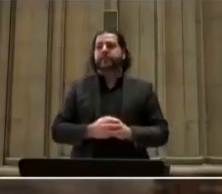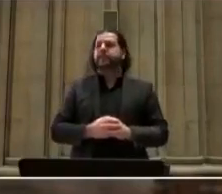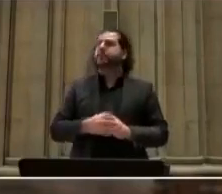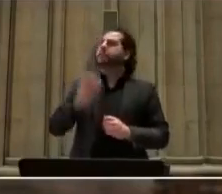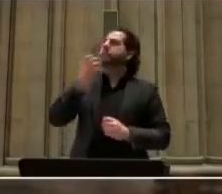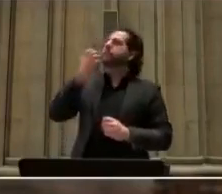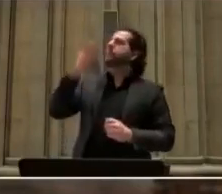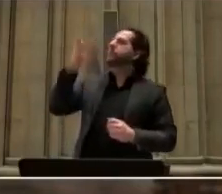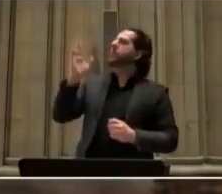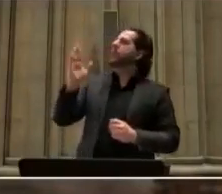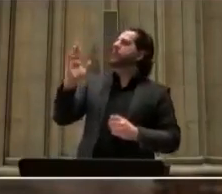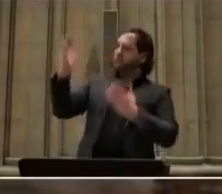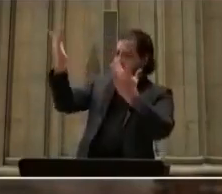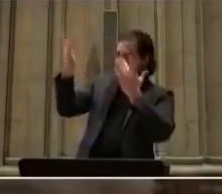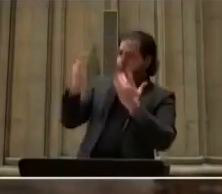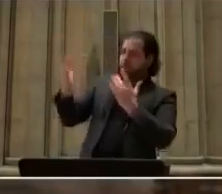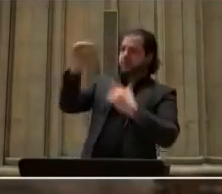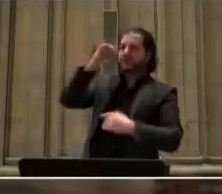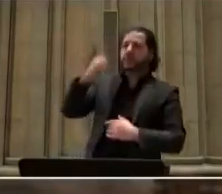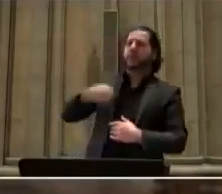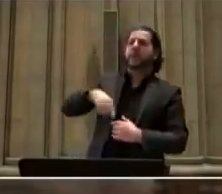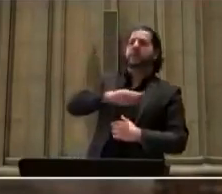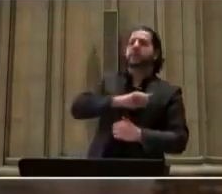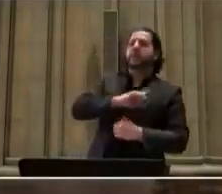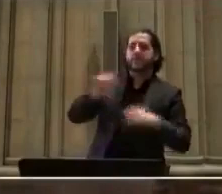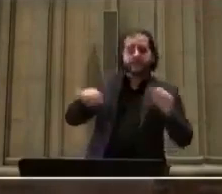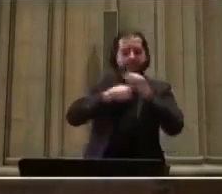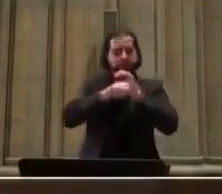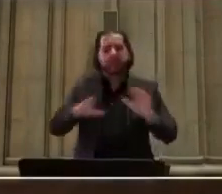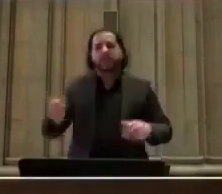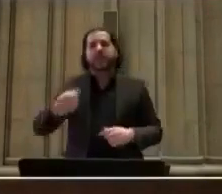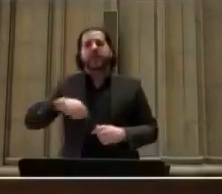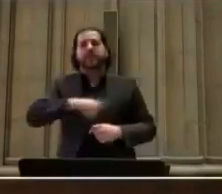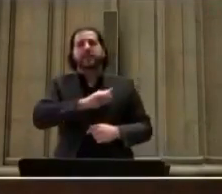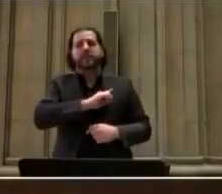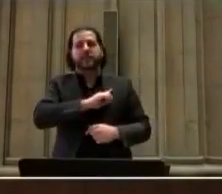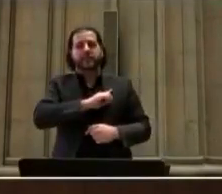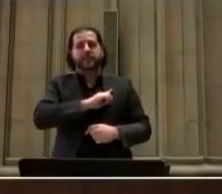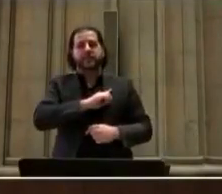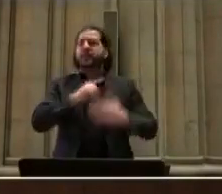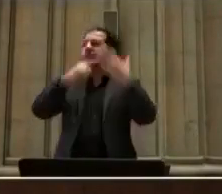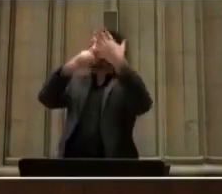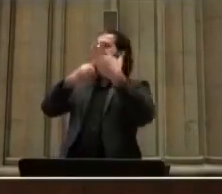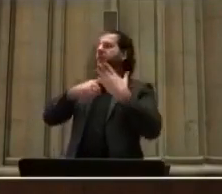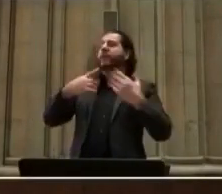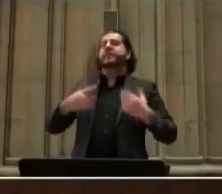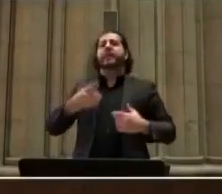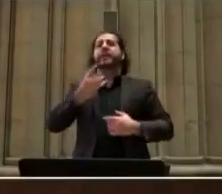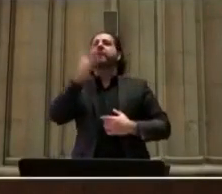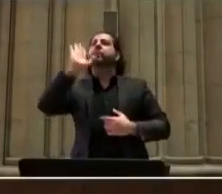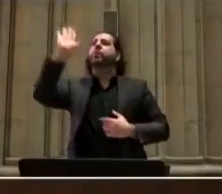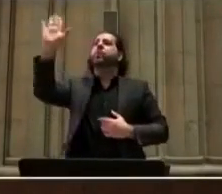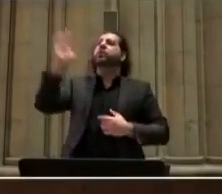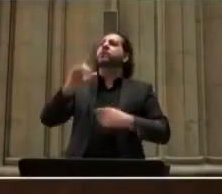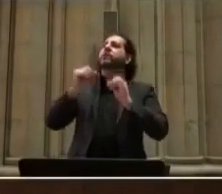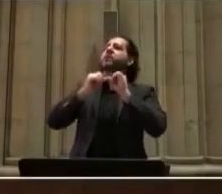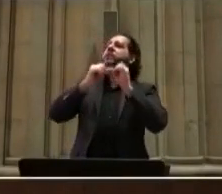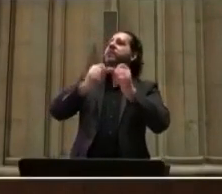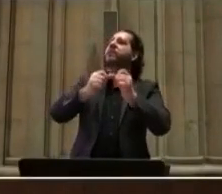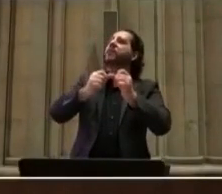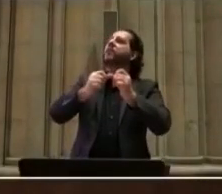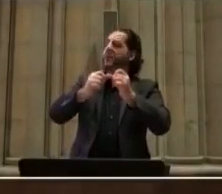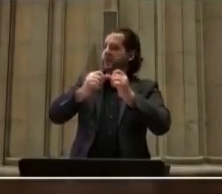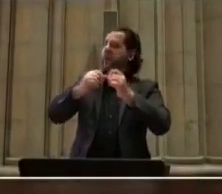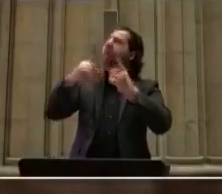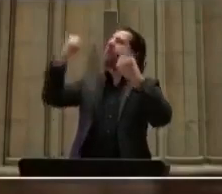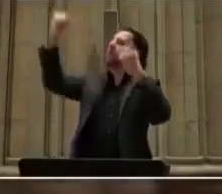O God, be merciful to us and bless us. Show us the light of your countenance and come